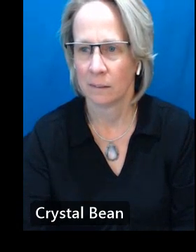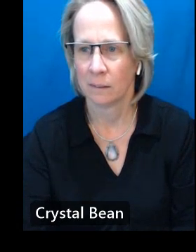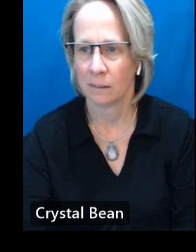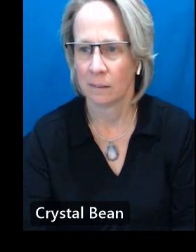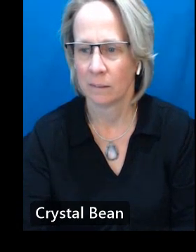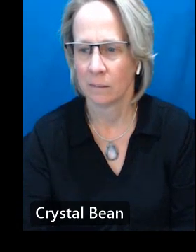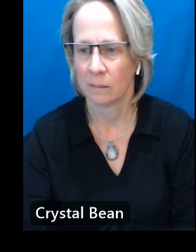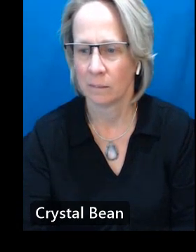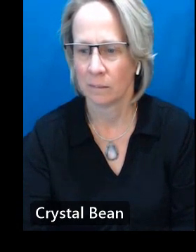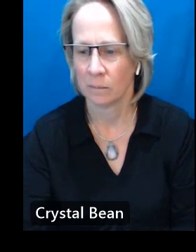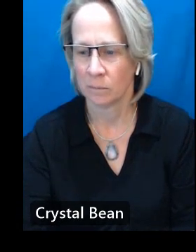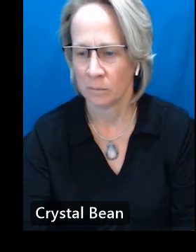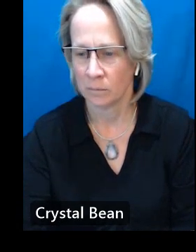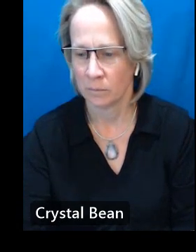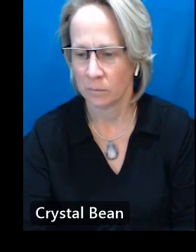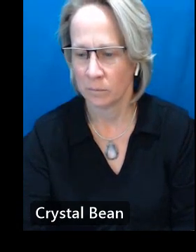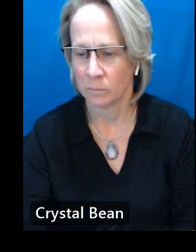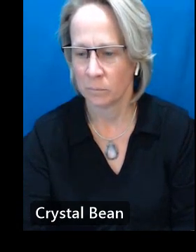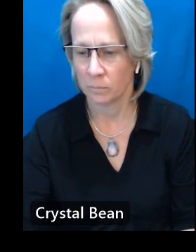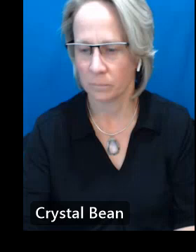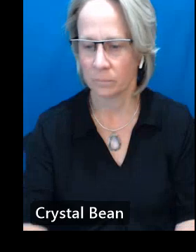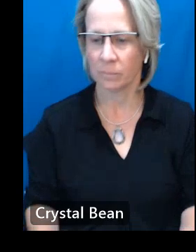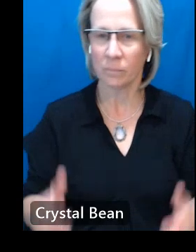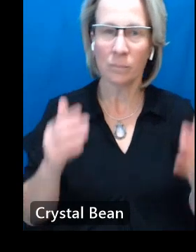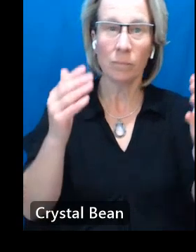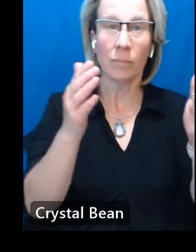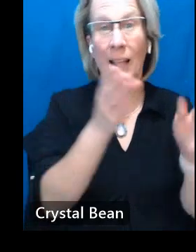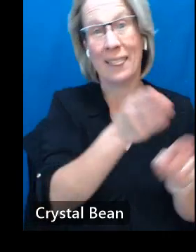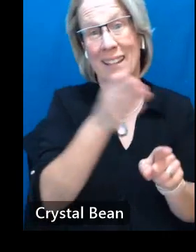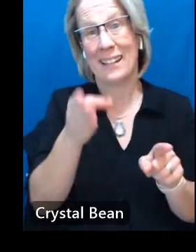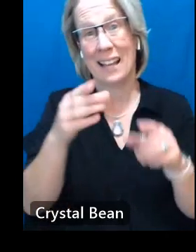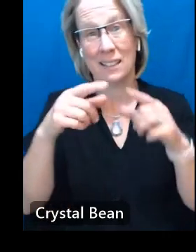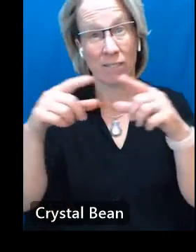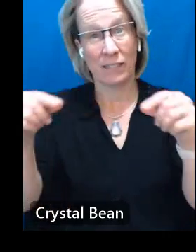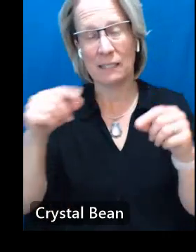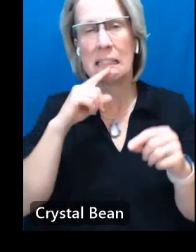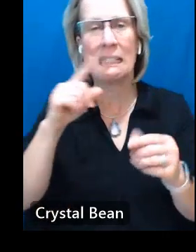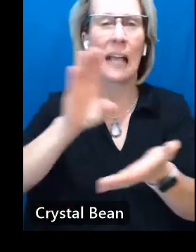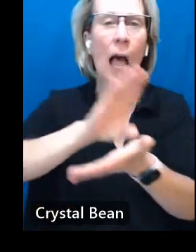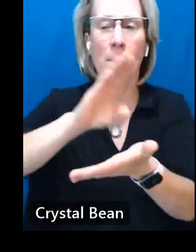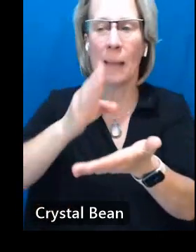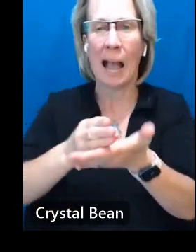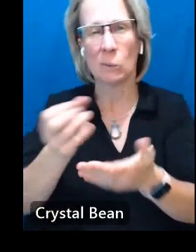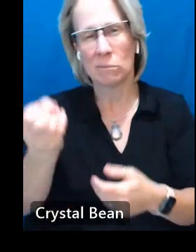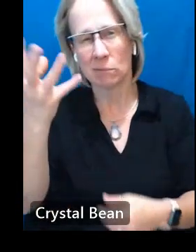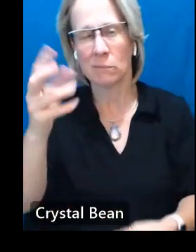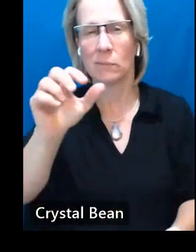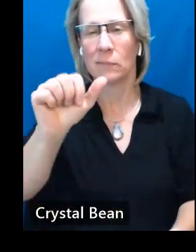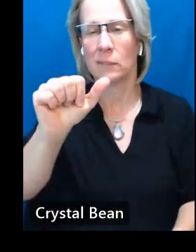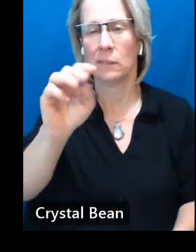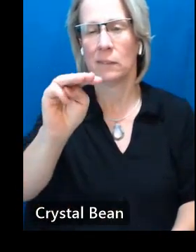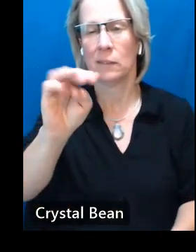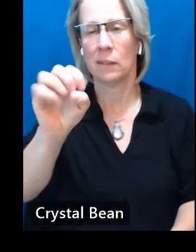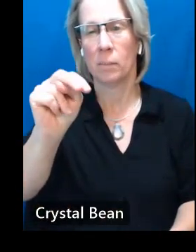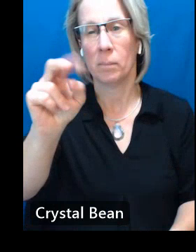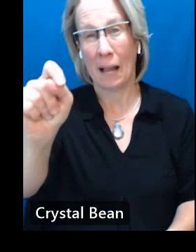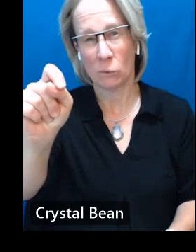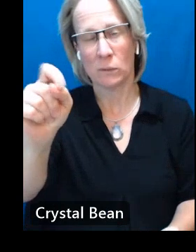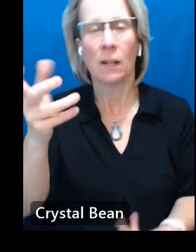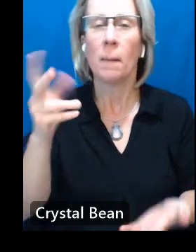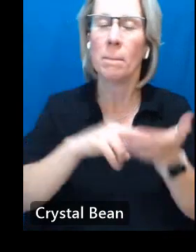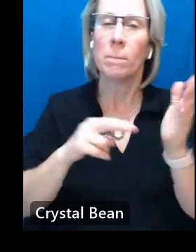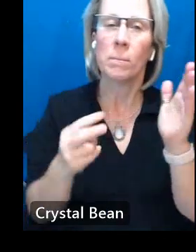Okay, the next field is amount. So obviously here you're just dealing with the dollars. So you're going to enter